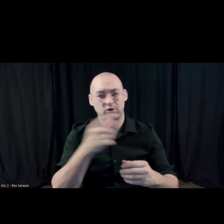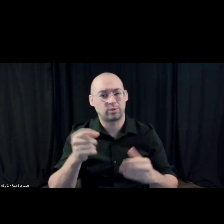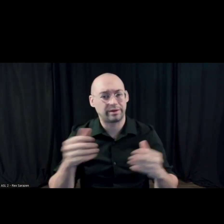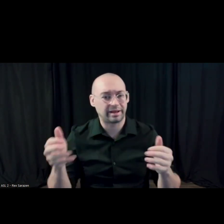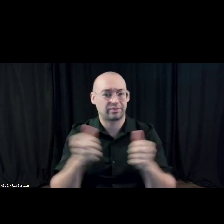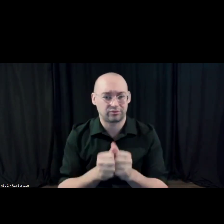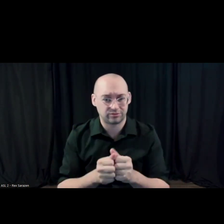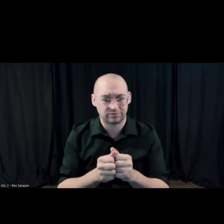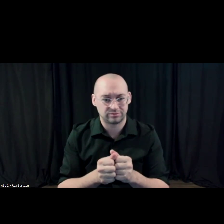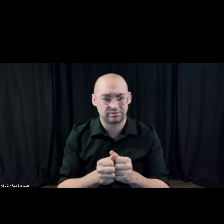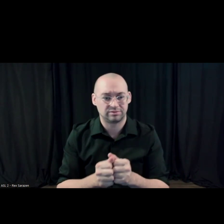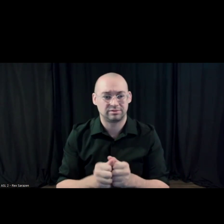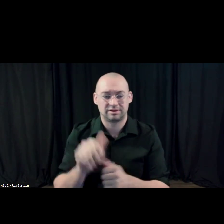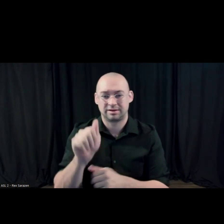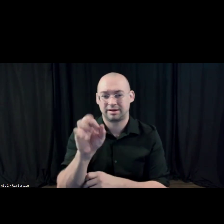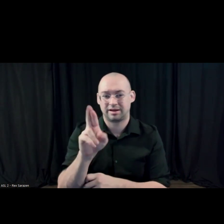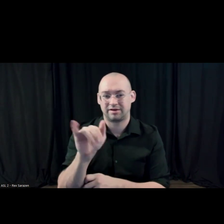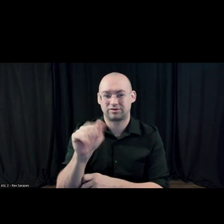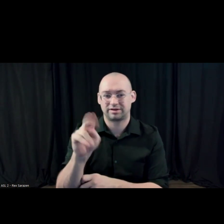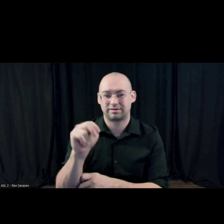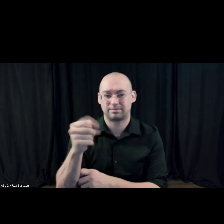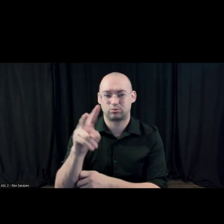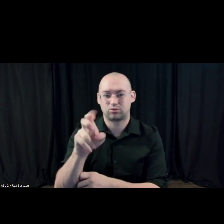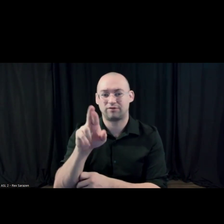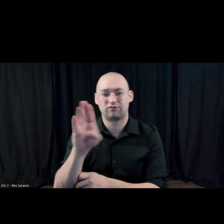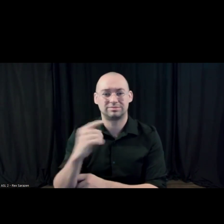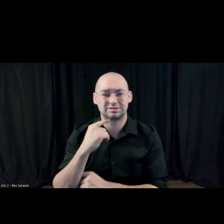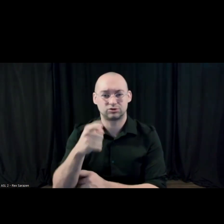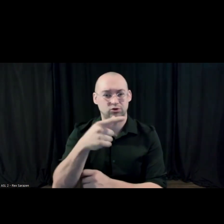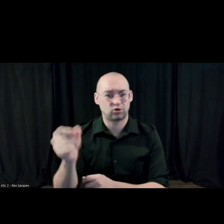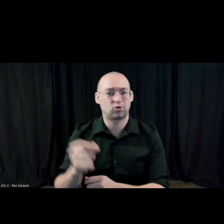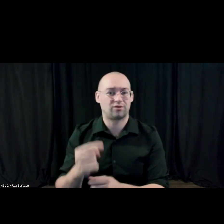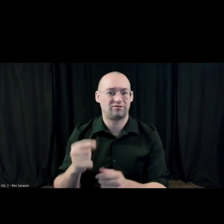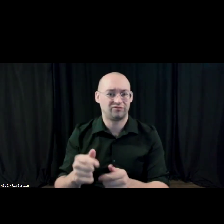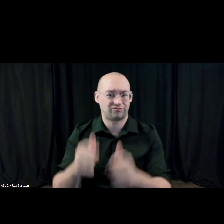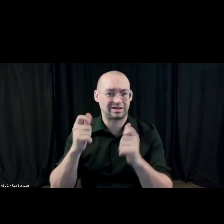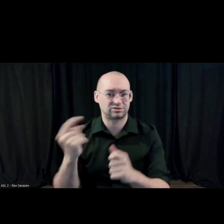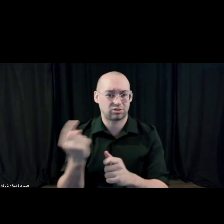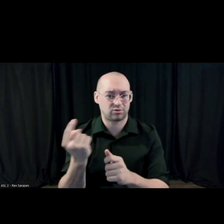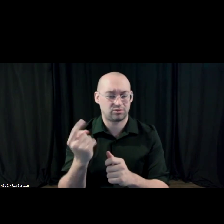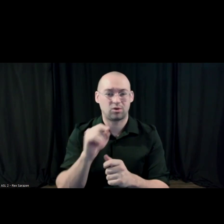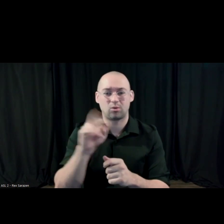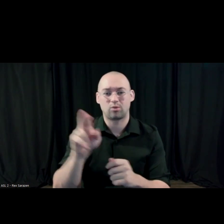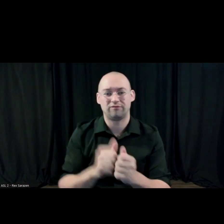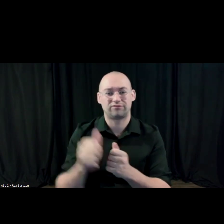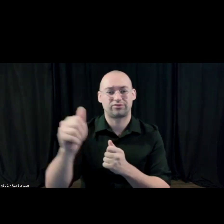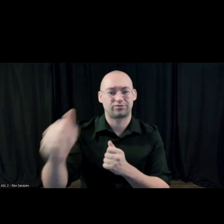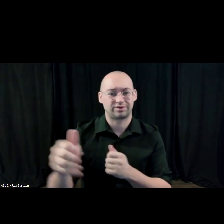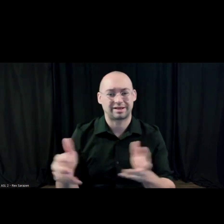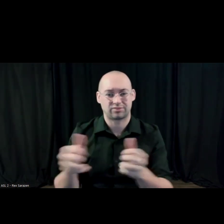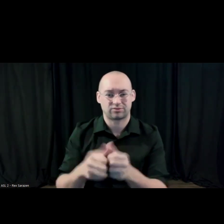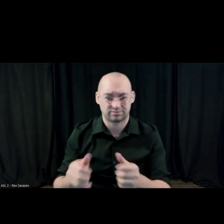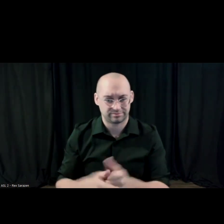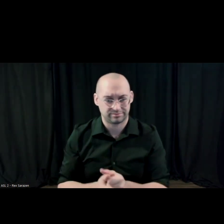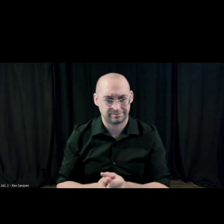African proverb says, you can go fast alone or further together. We want to go further together, but also recognize the